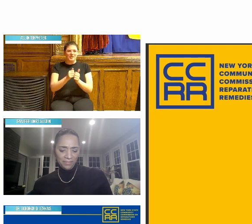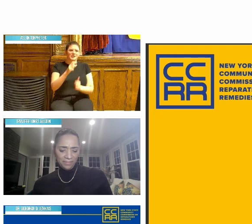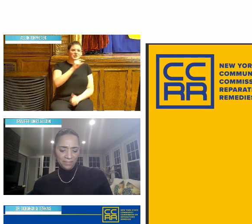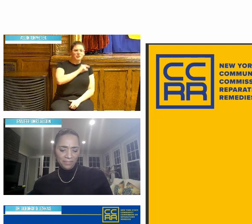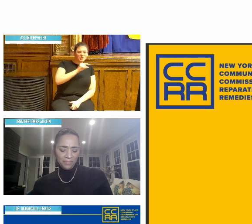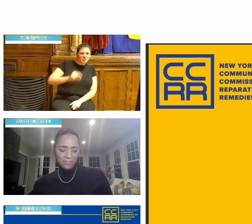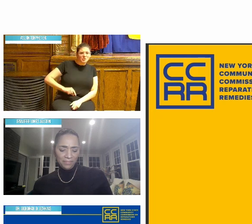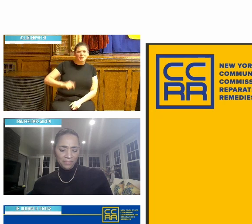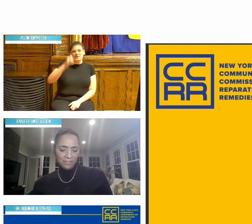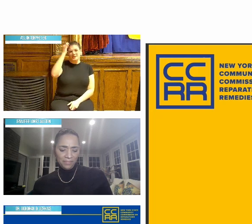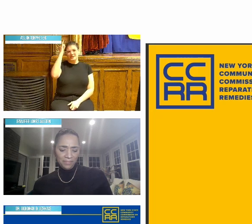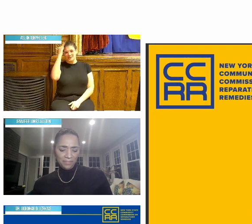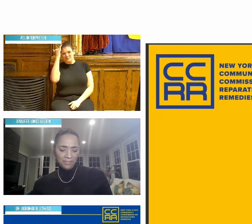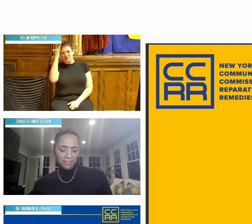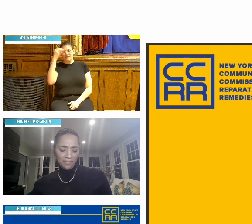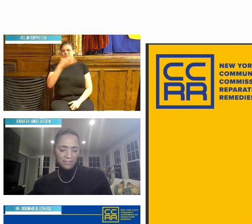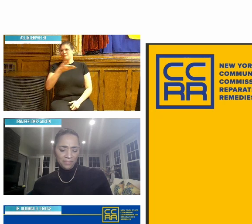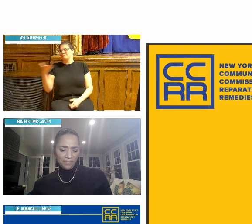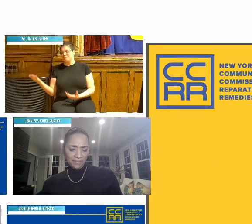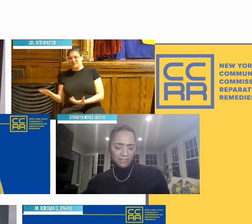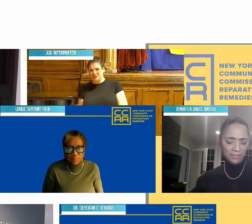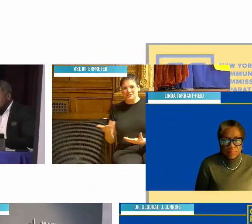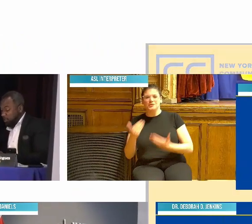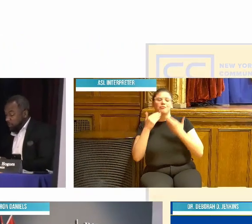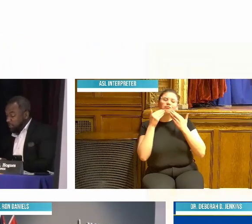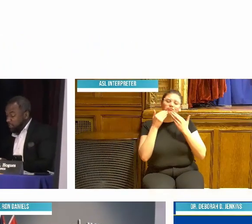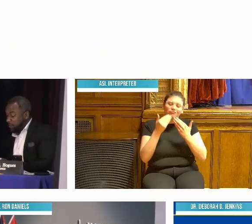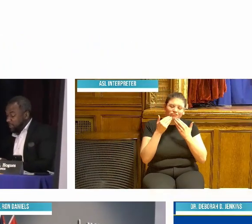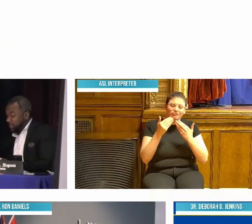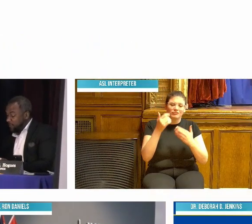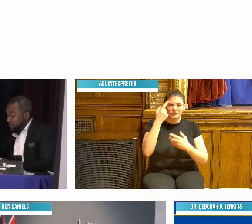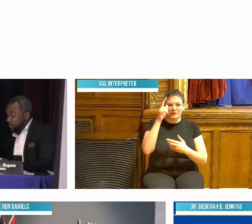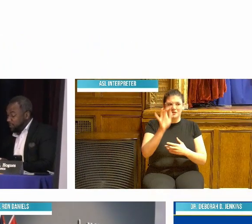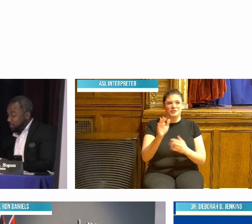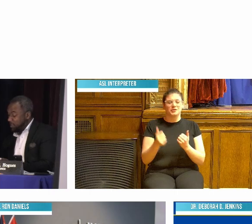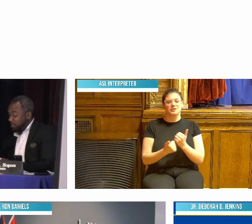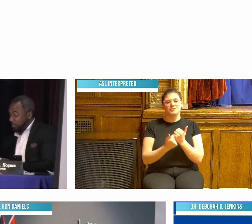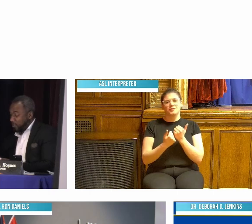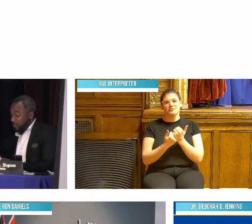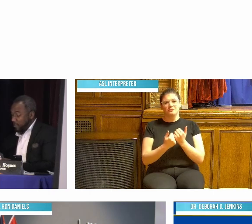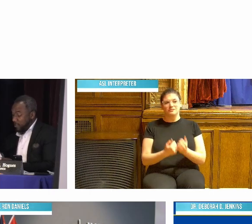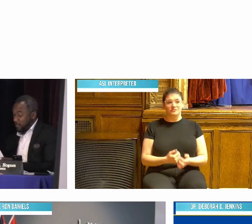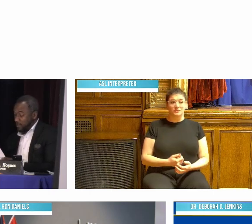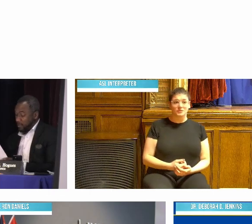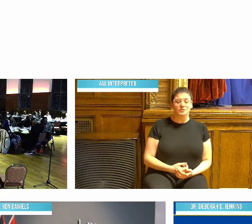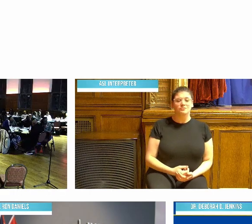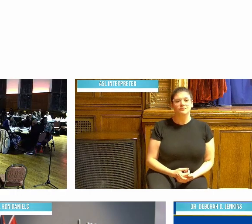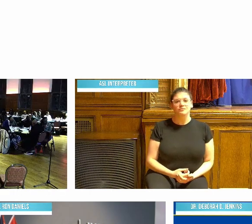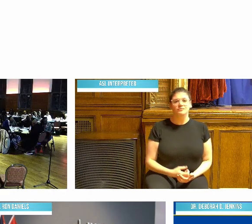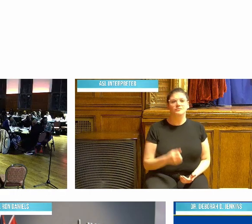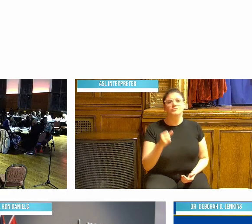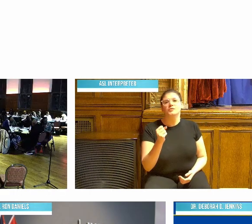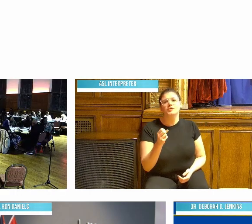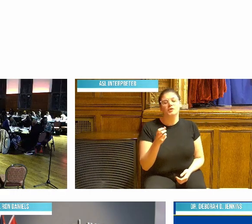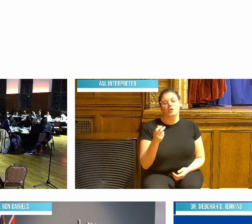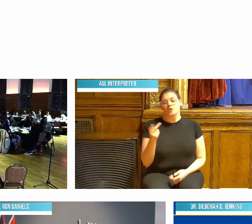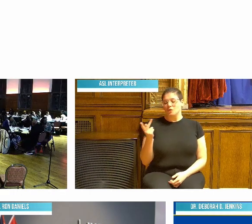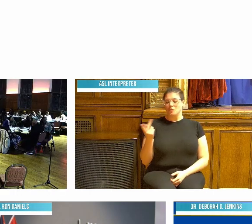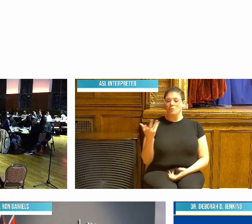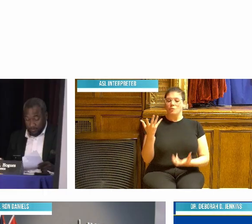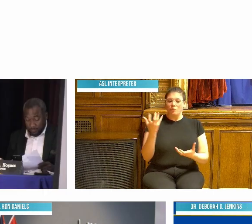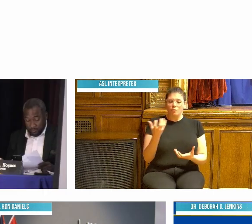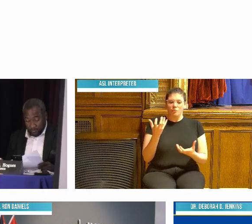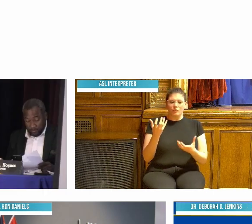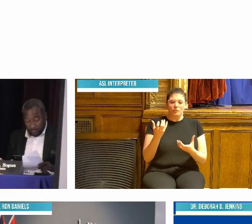her support. So thank you. Thank you for being here to you both. So we want to make room now as we prepare just for those that